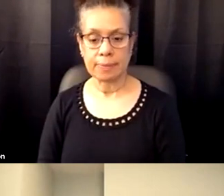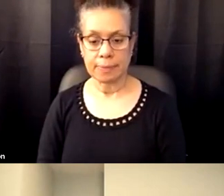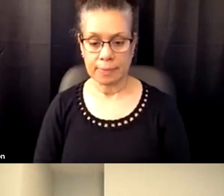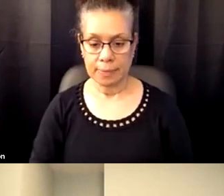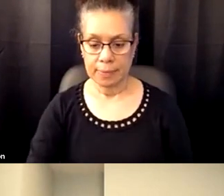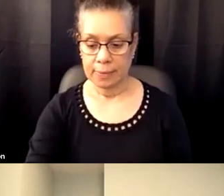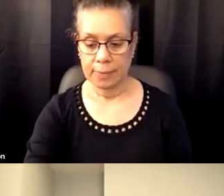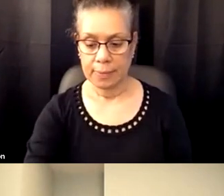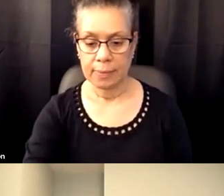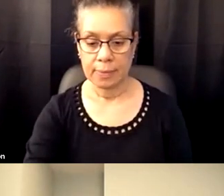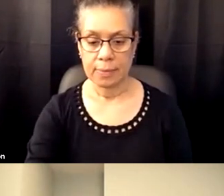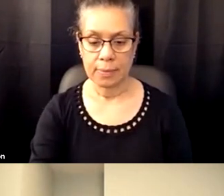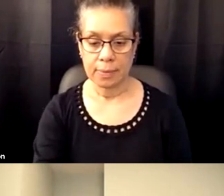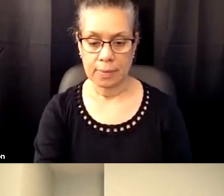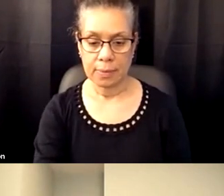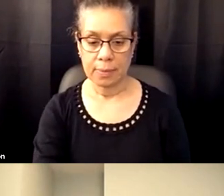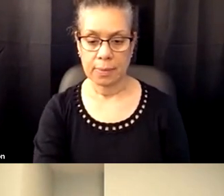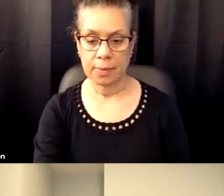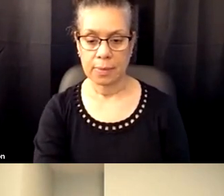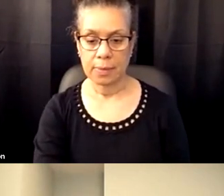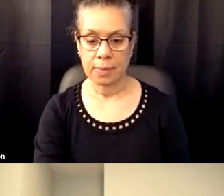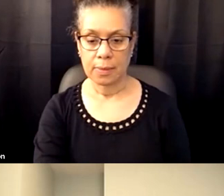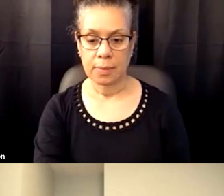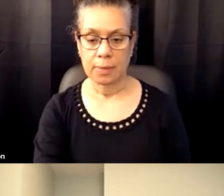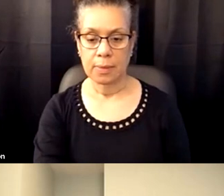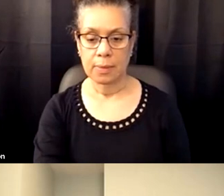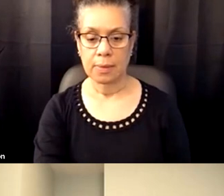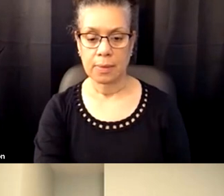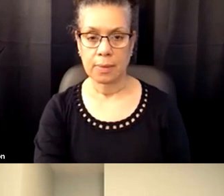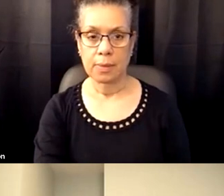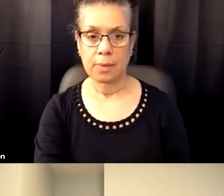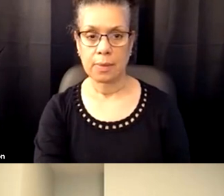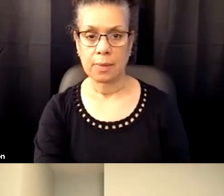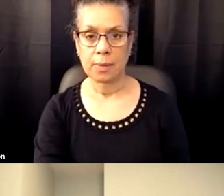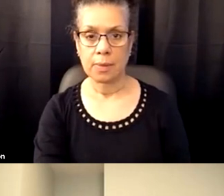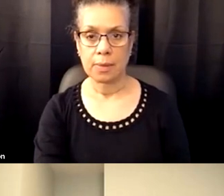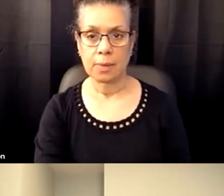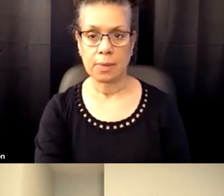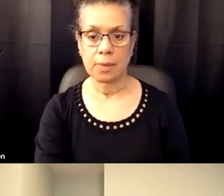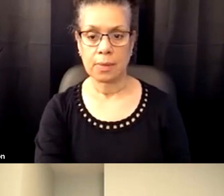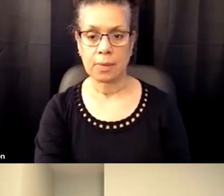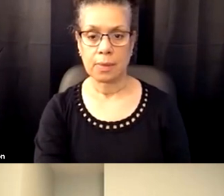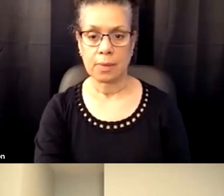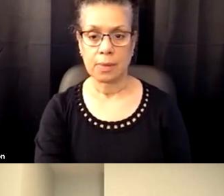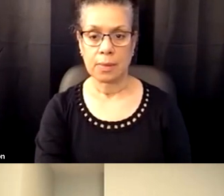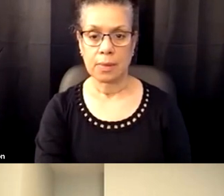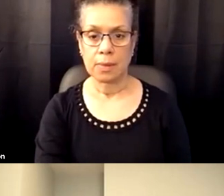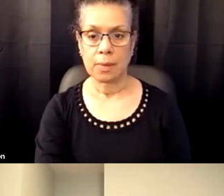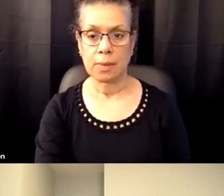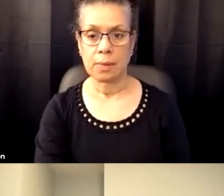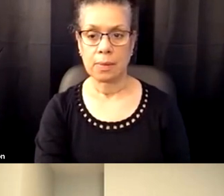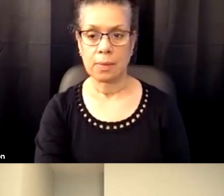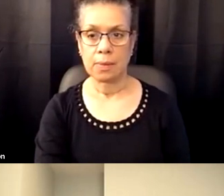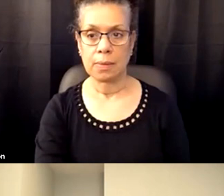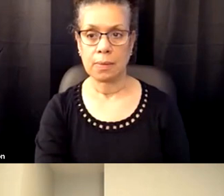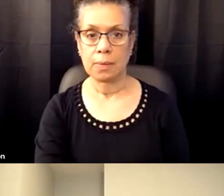for everybody to um have access to the spanish channel they follow the instructions so previously given five